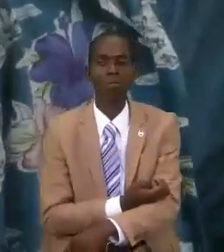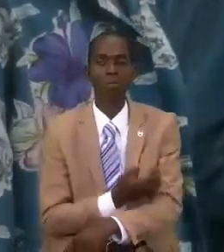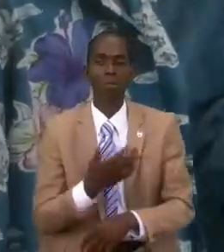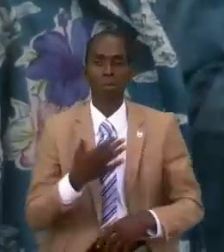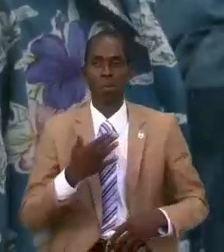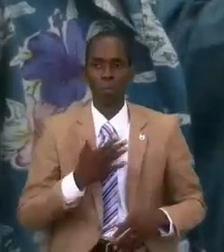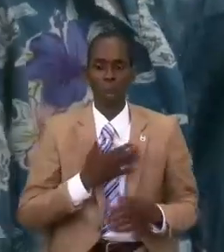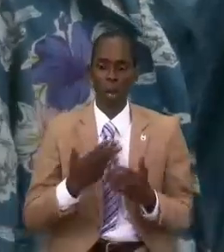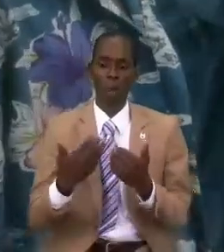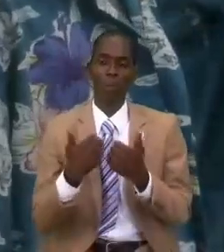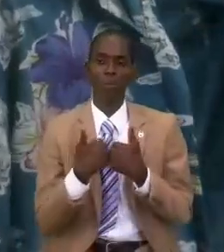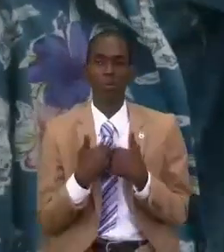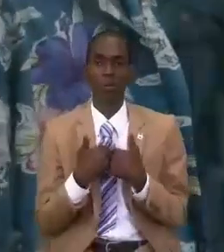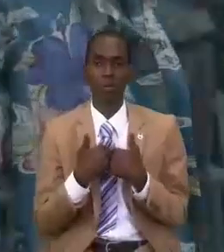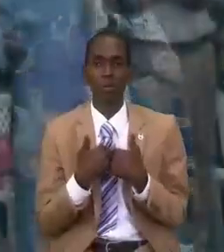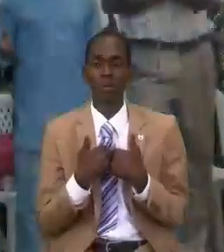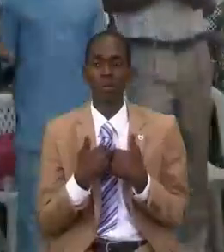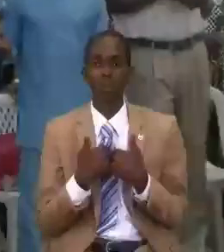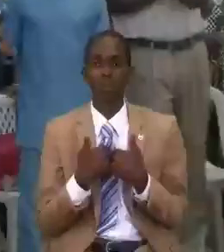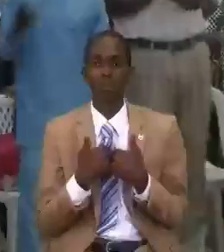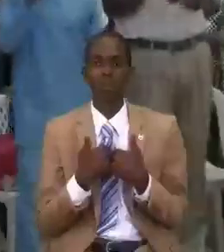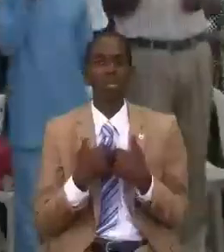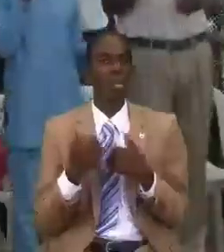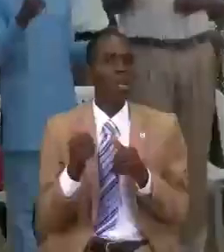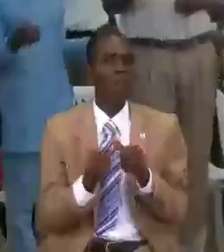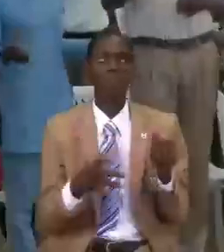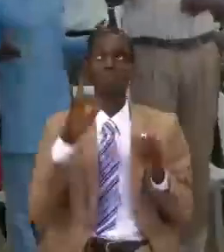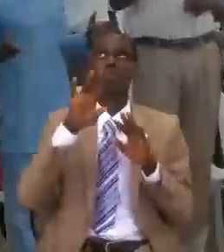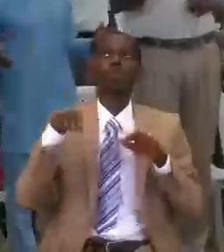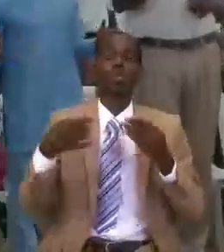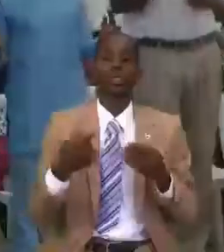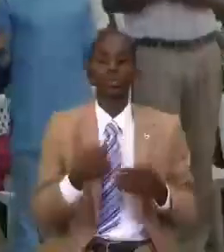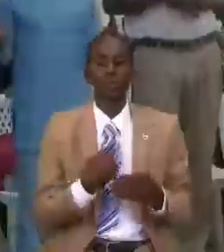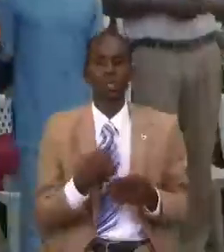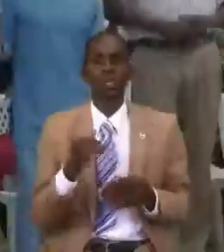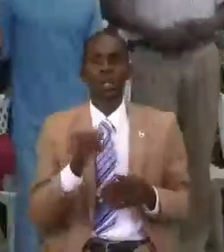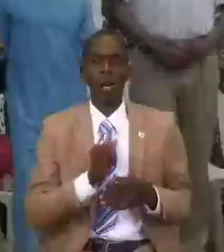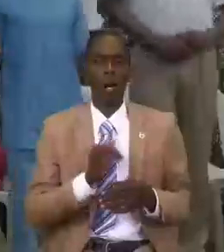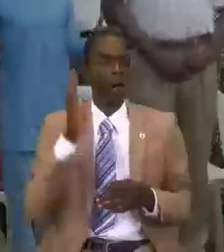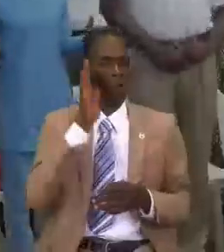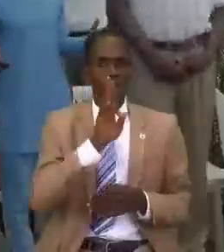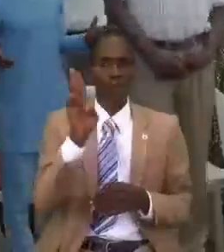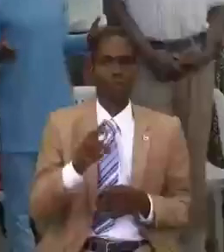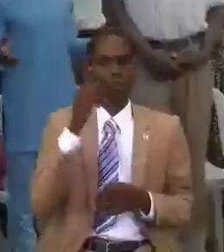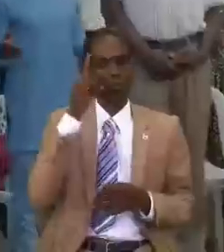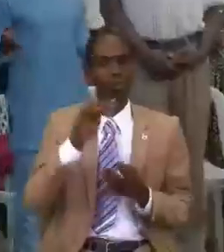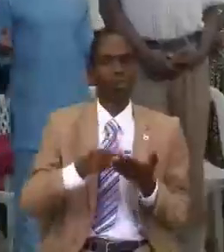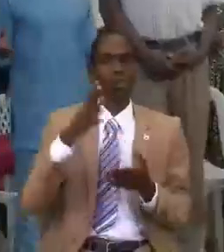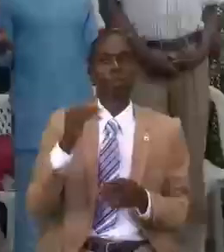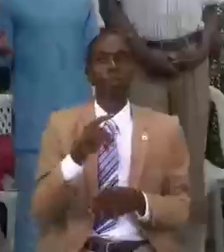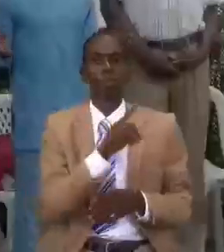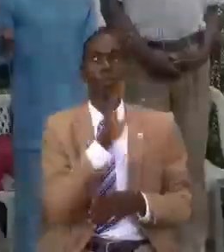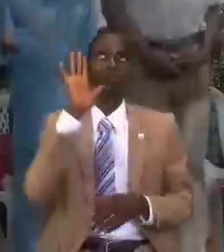everything you give me, I'm going to use for the glory of your name, because I know you're not going to share your glory